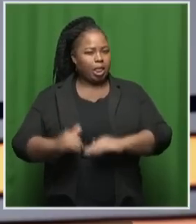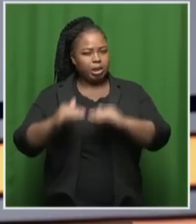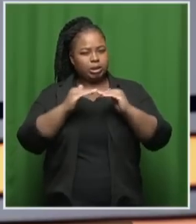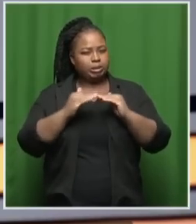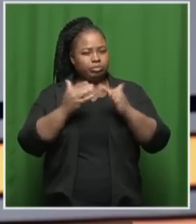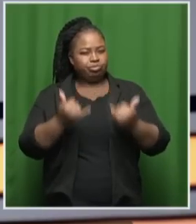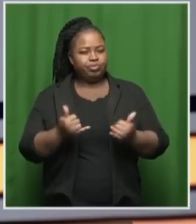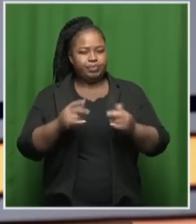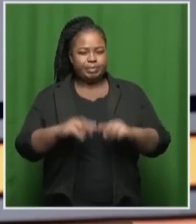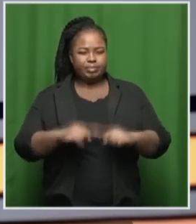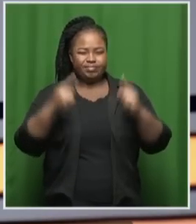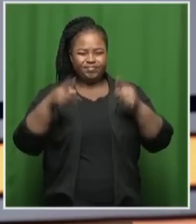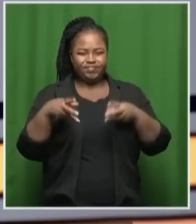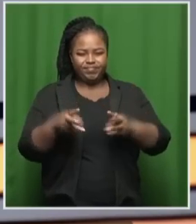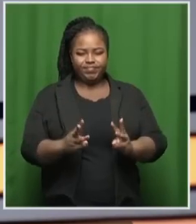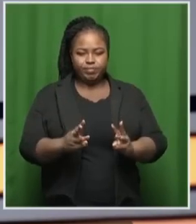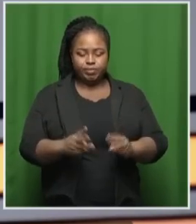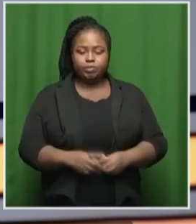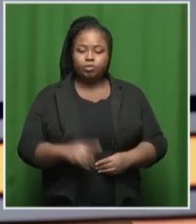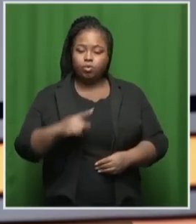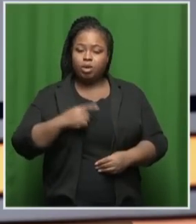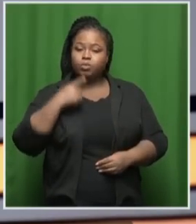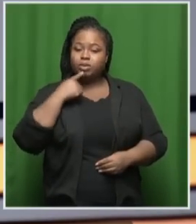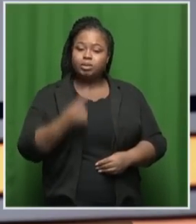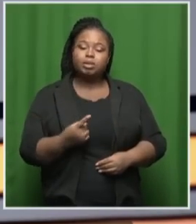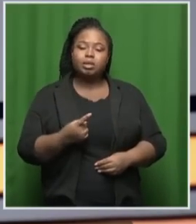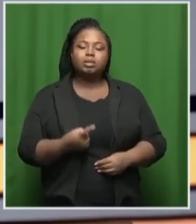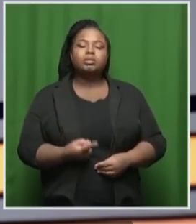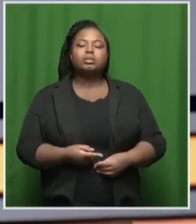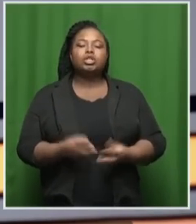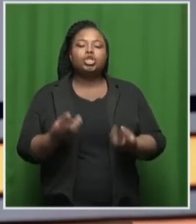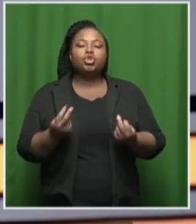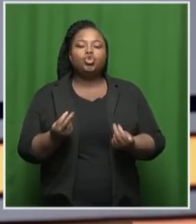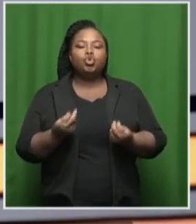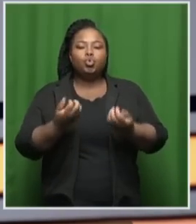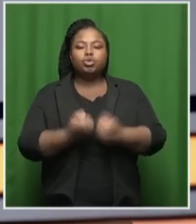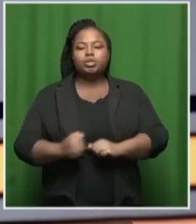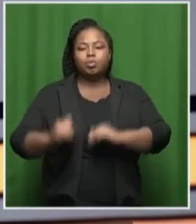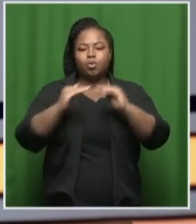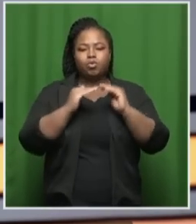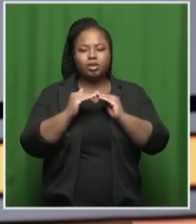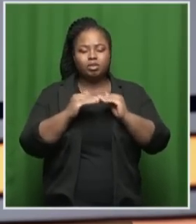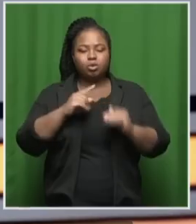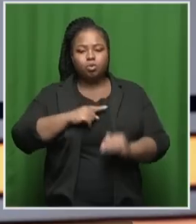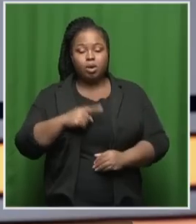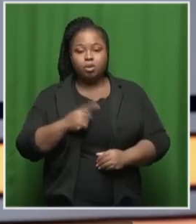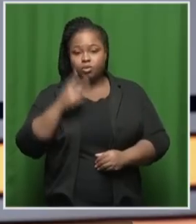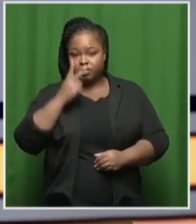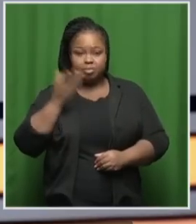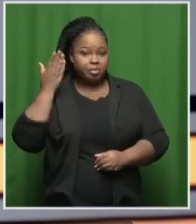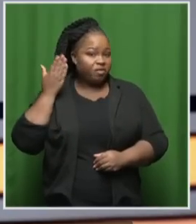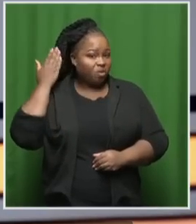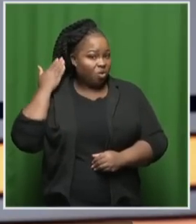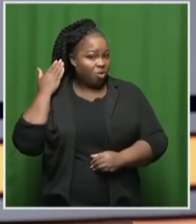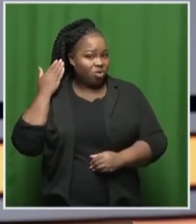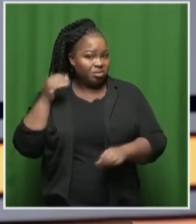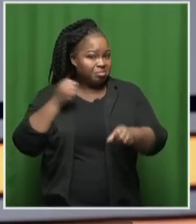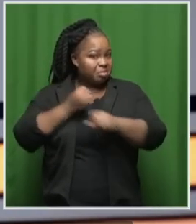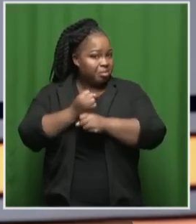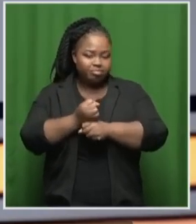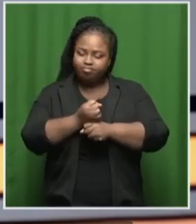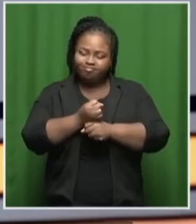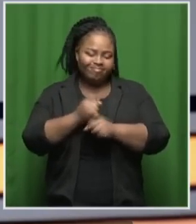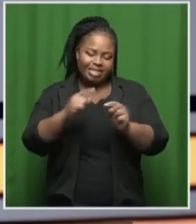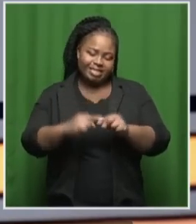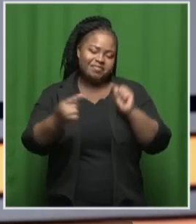another transition. And that's why we say the rise of a new democracy. We're going to see a different manifestation of what we've seen previously. And the third thing,